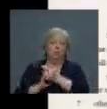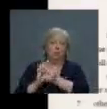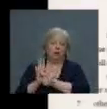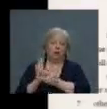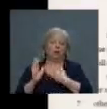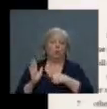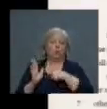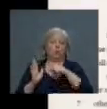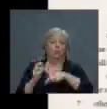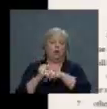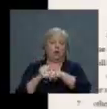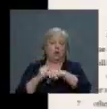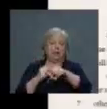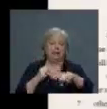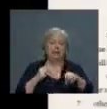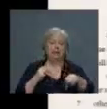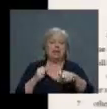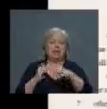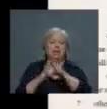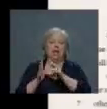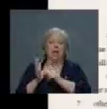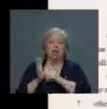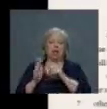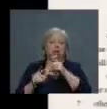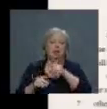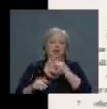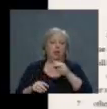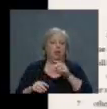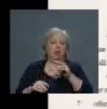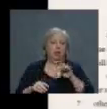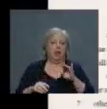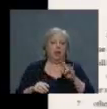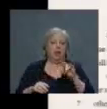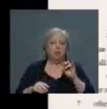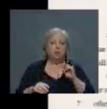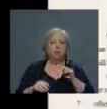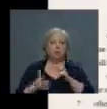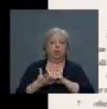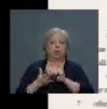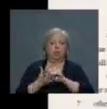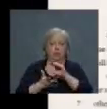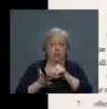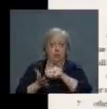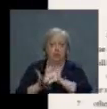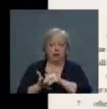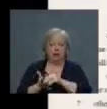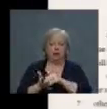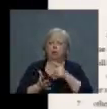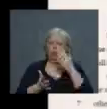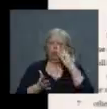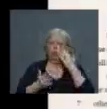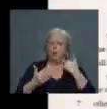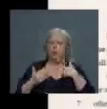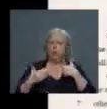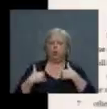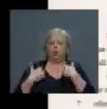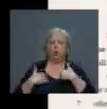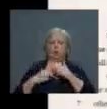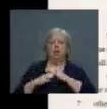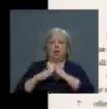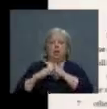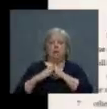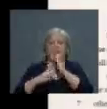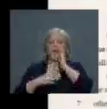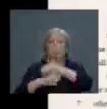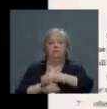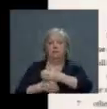the contract for the Hamilton project at the Hamilton Learning Center. Many of you know that we do have a youth intervention program at Hamilton that's